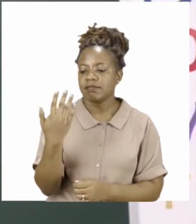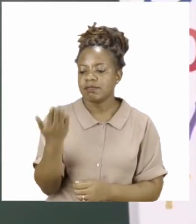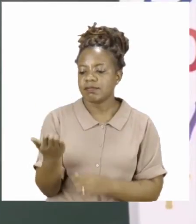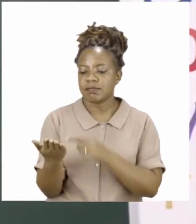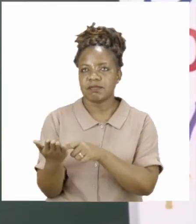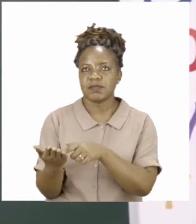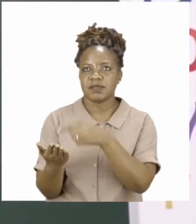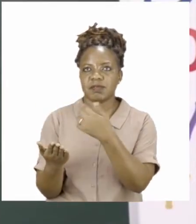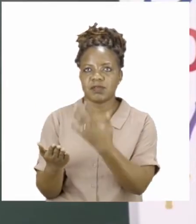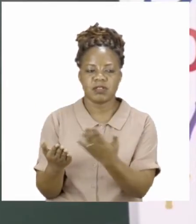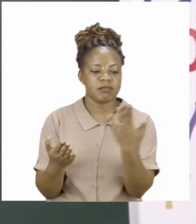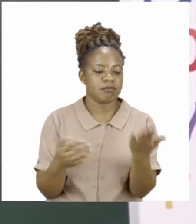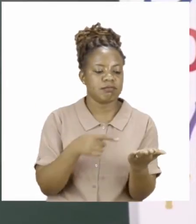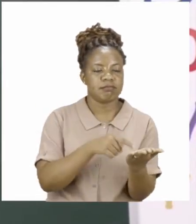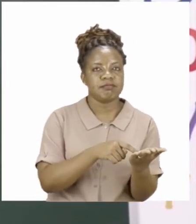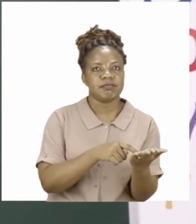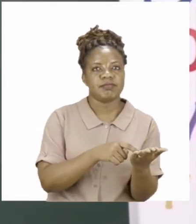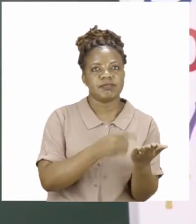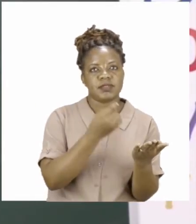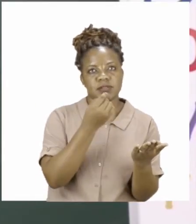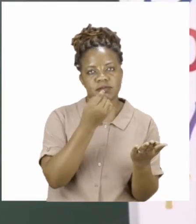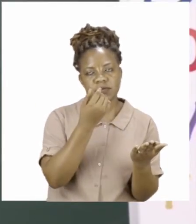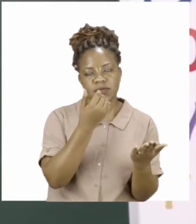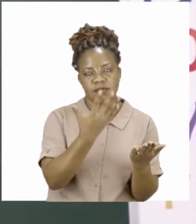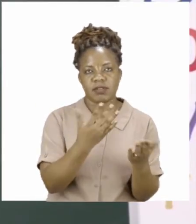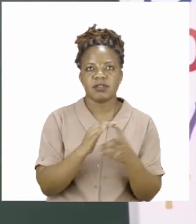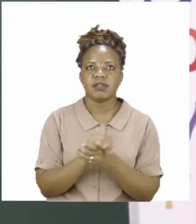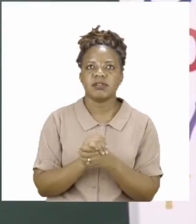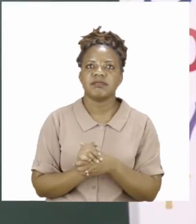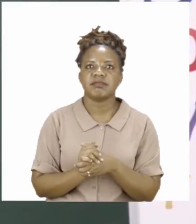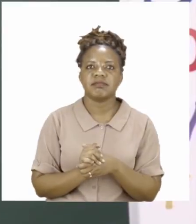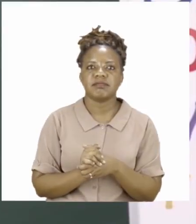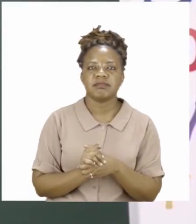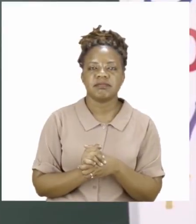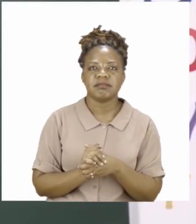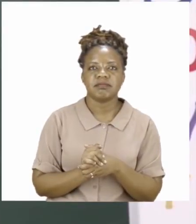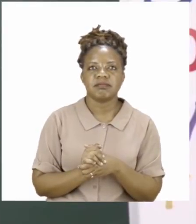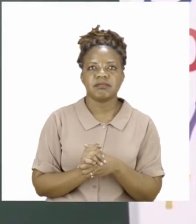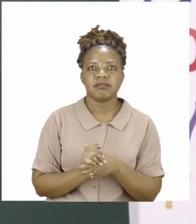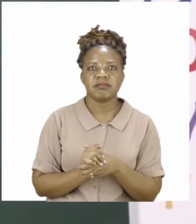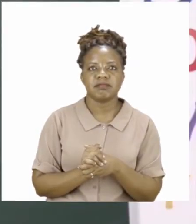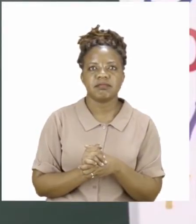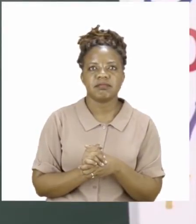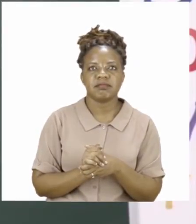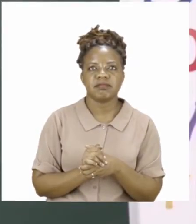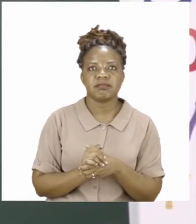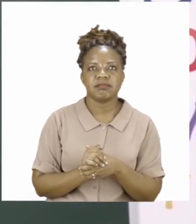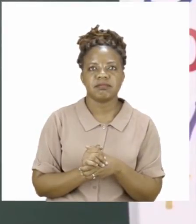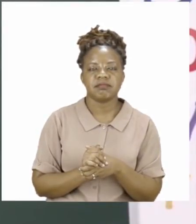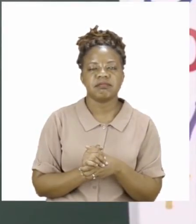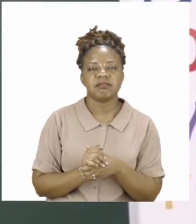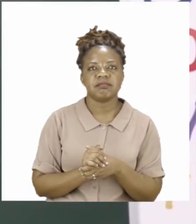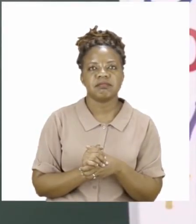can use your counters instead of just drawing in your book. Make sure that when you do use your counters,